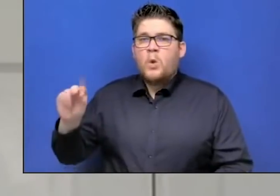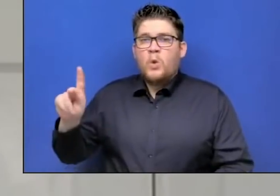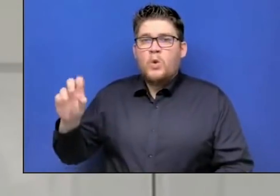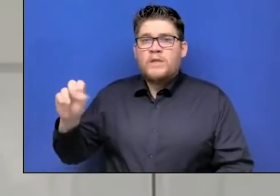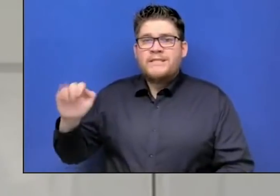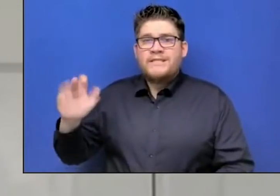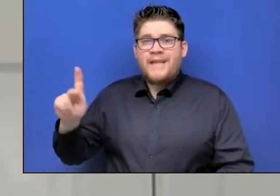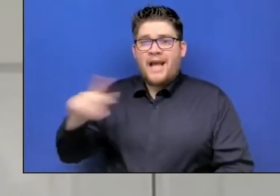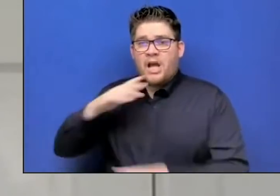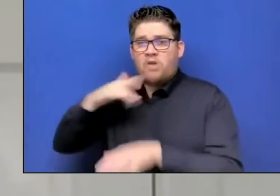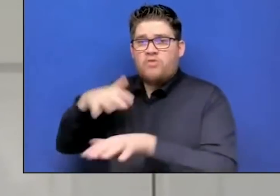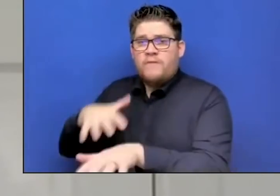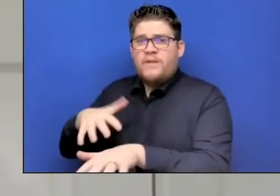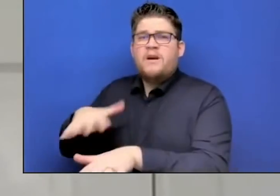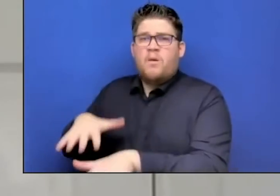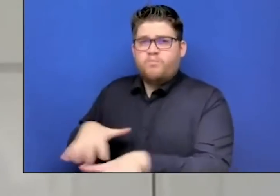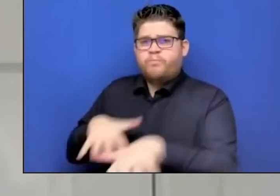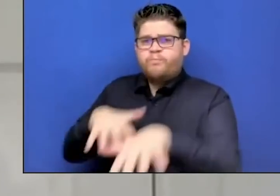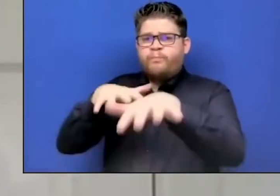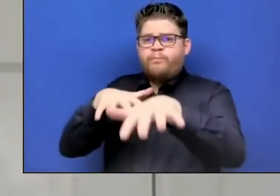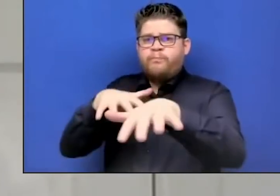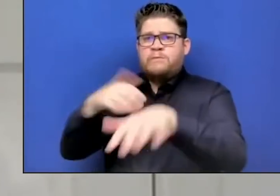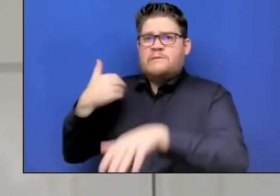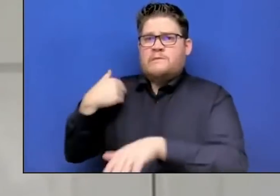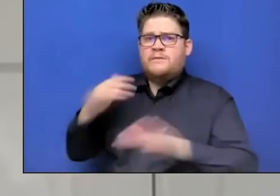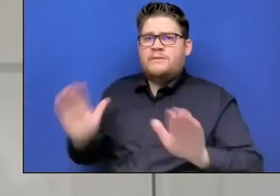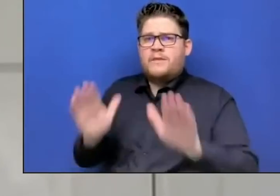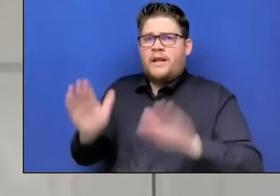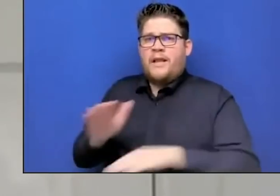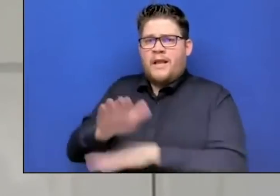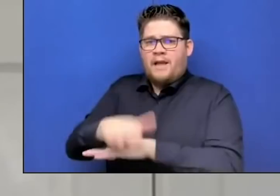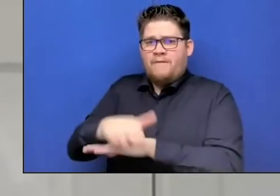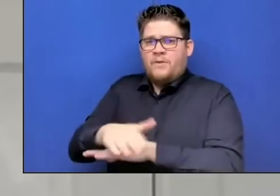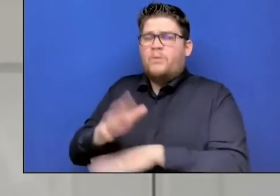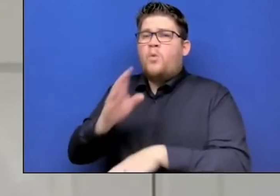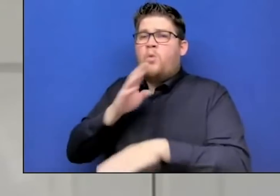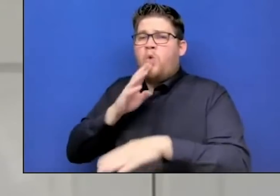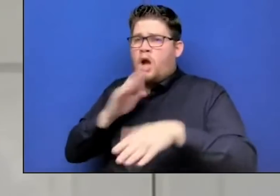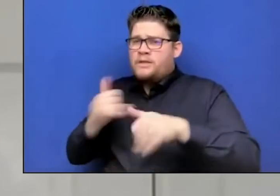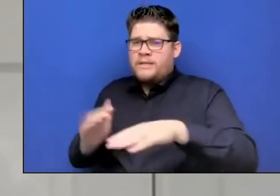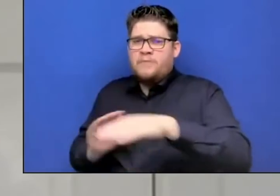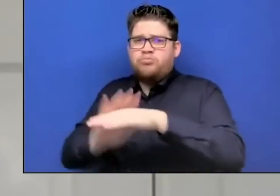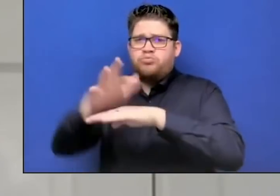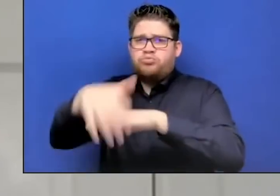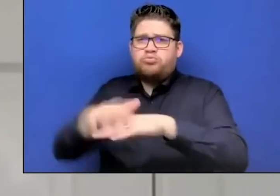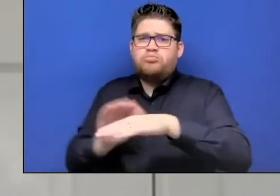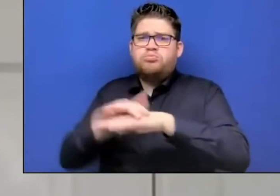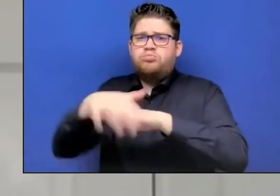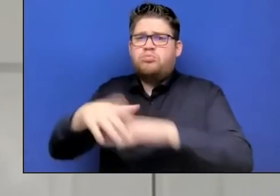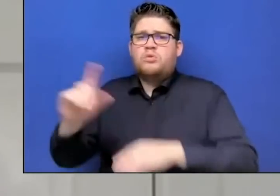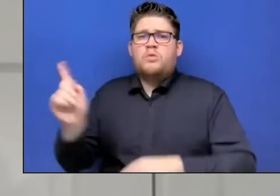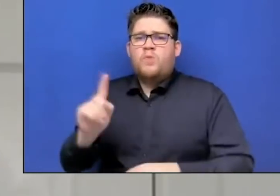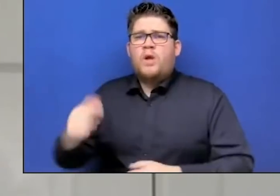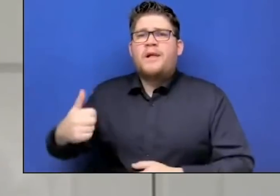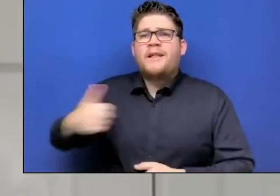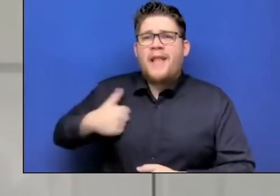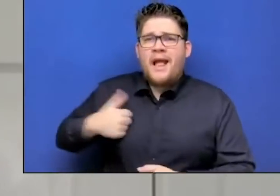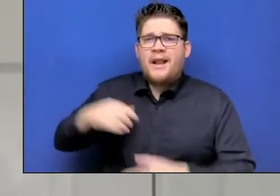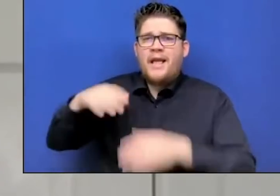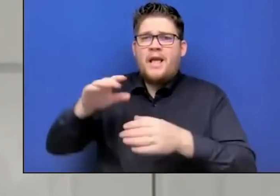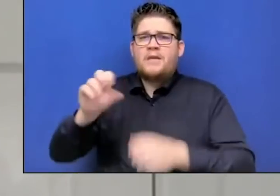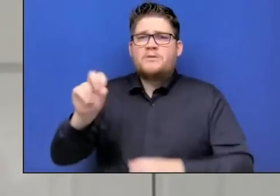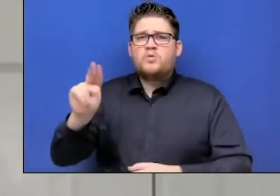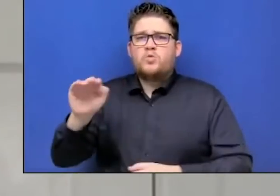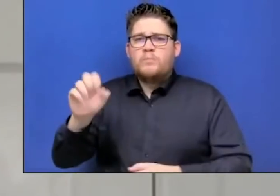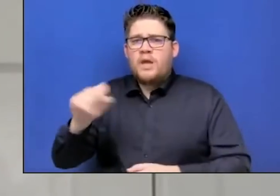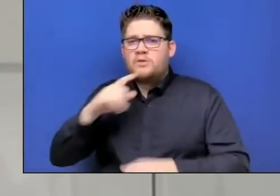Sunday afternoon and began spilling floodwaters into the Canadian side, into the Sumas River watershed. We've seen the Nooksack River